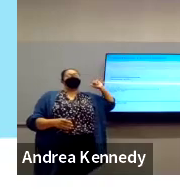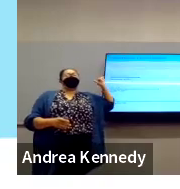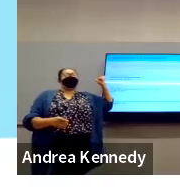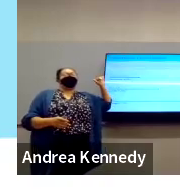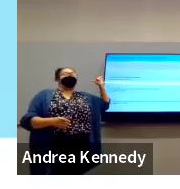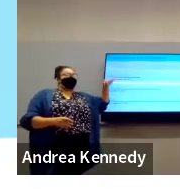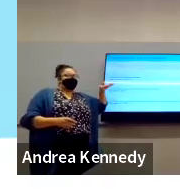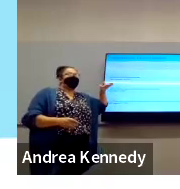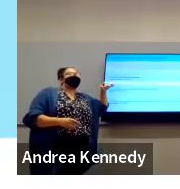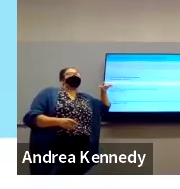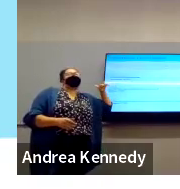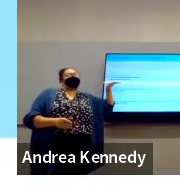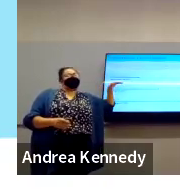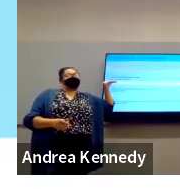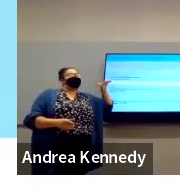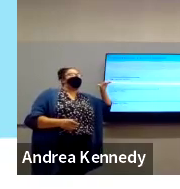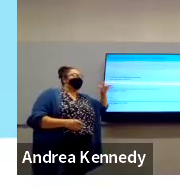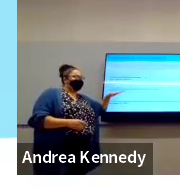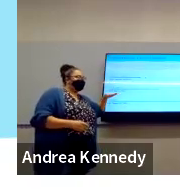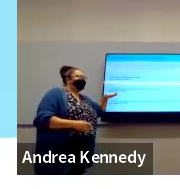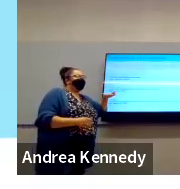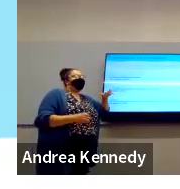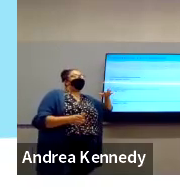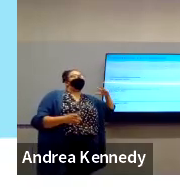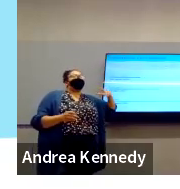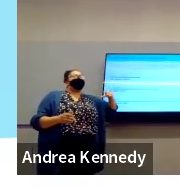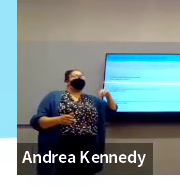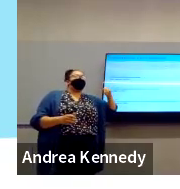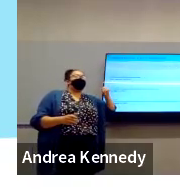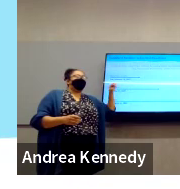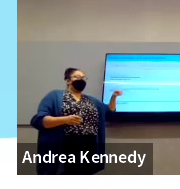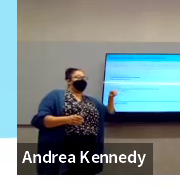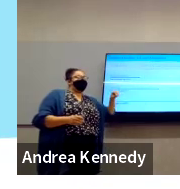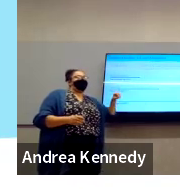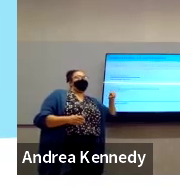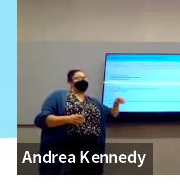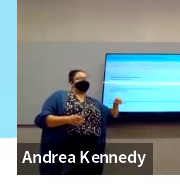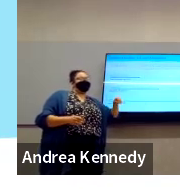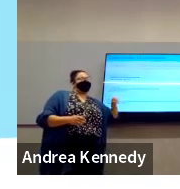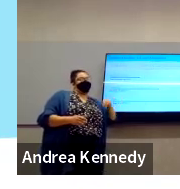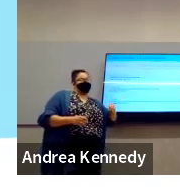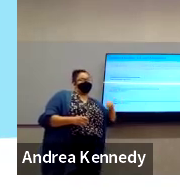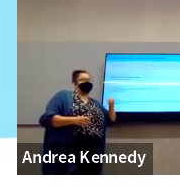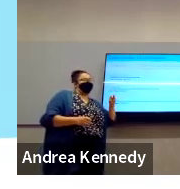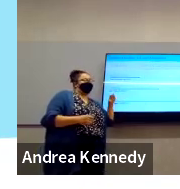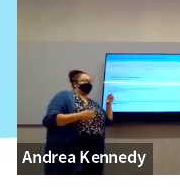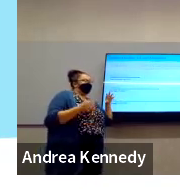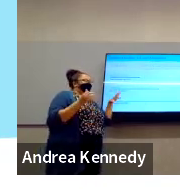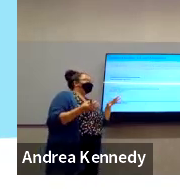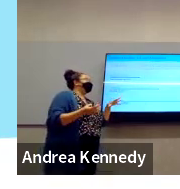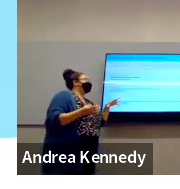are specific deadlines that the landlord has to meet. And it's based on the number of units that are in the